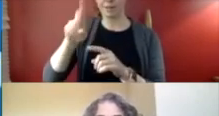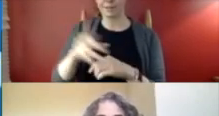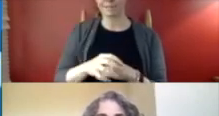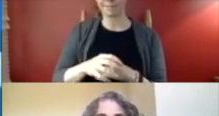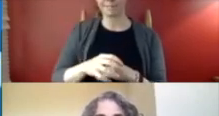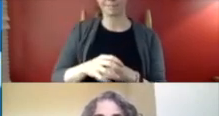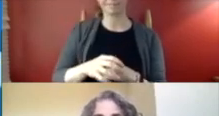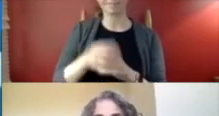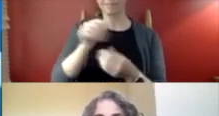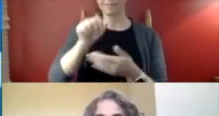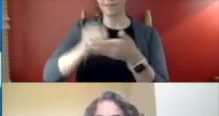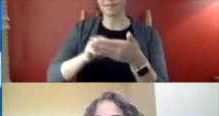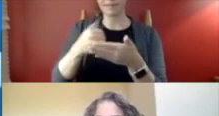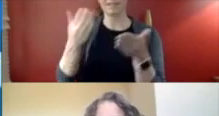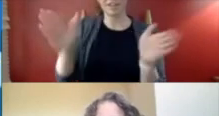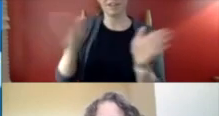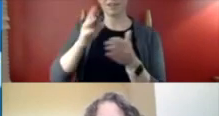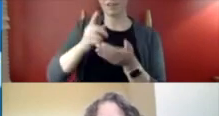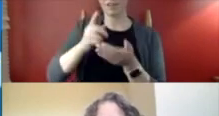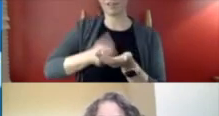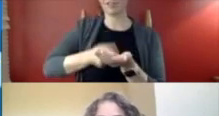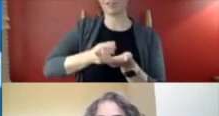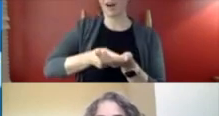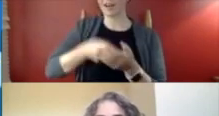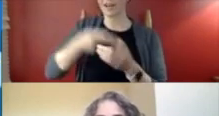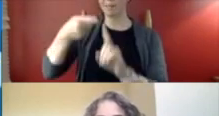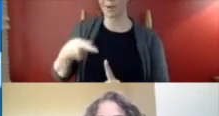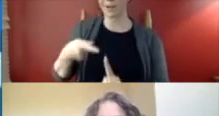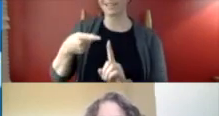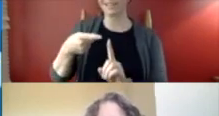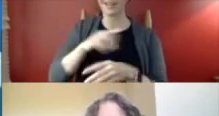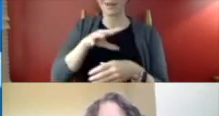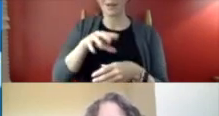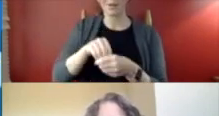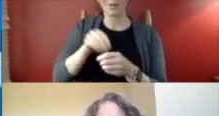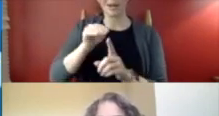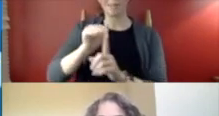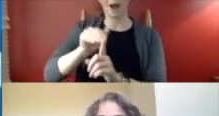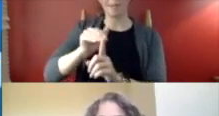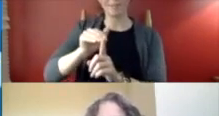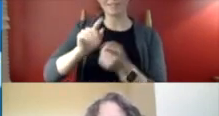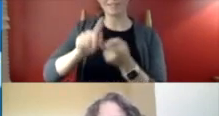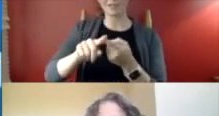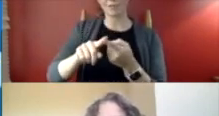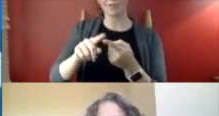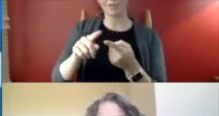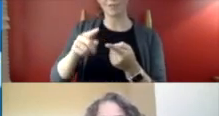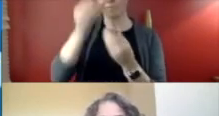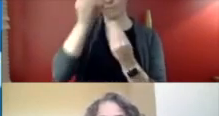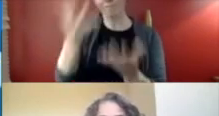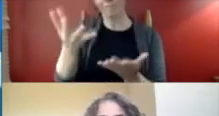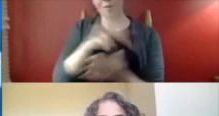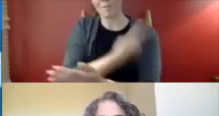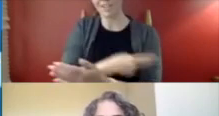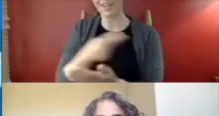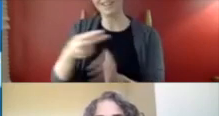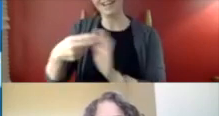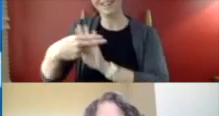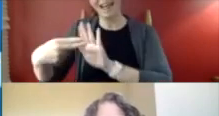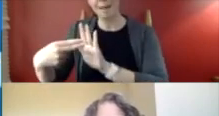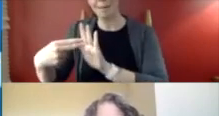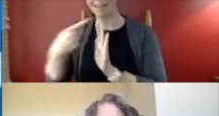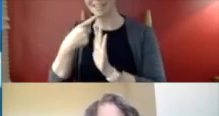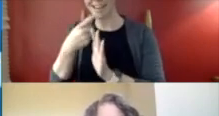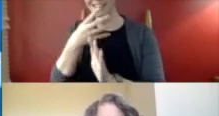points on use of methods beyond package labeling, including prompts to inform patients that there may be a discrepancy between what the label says and what